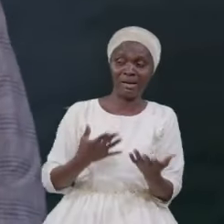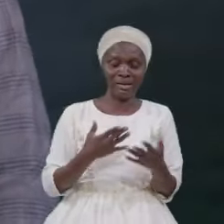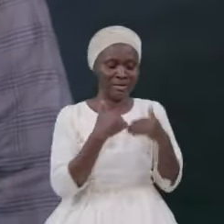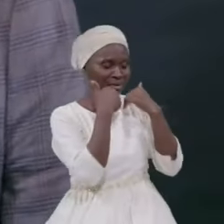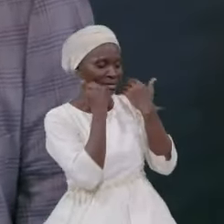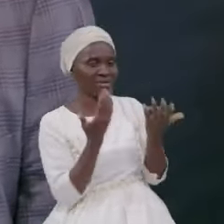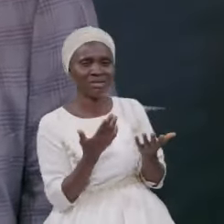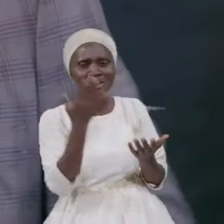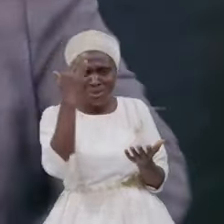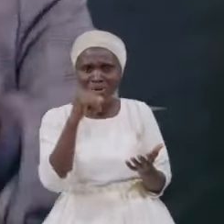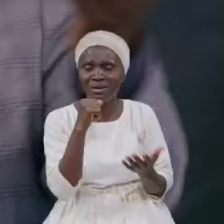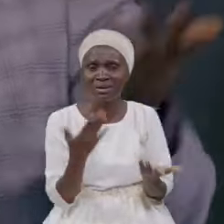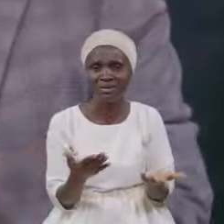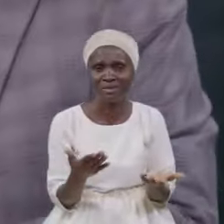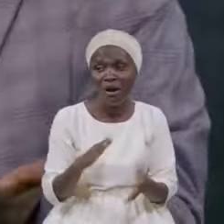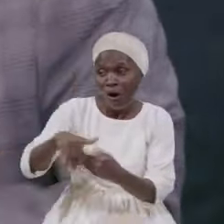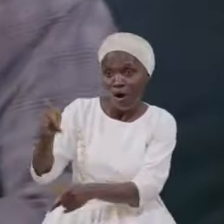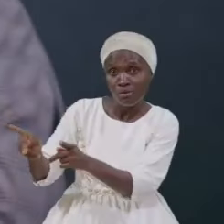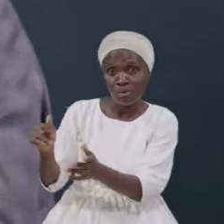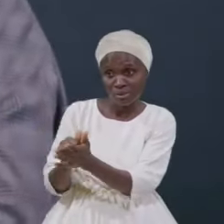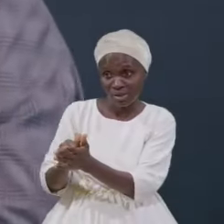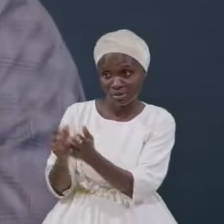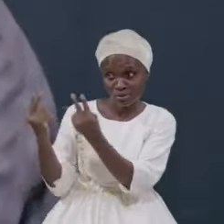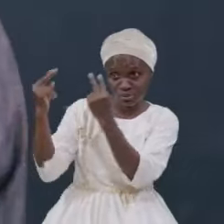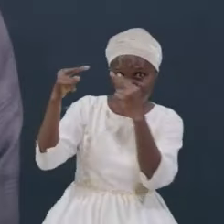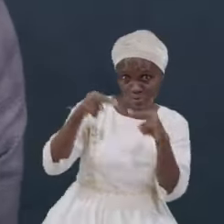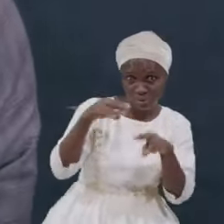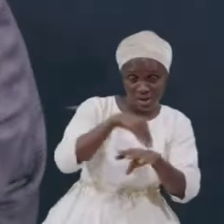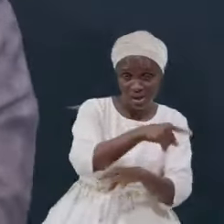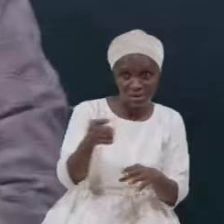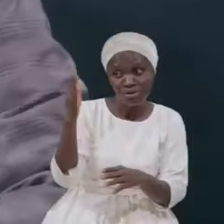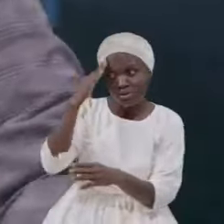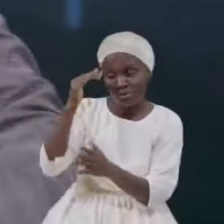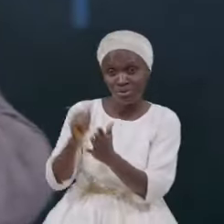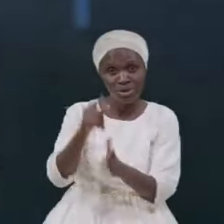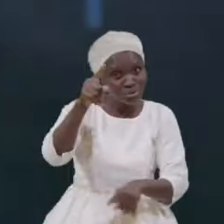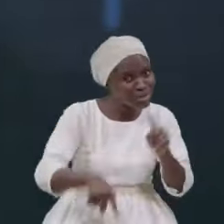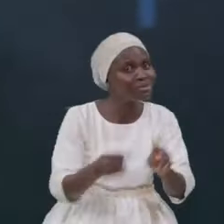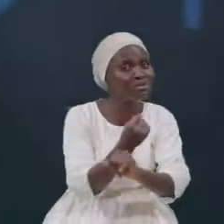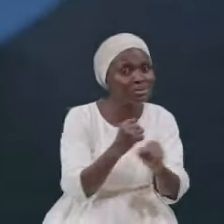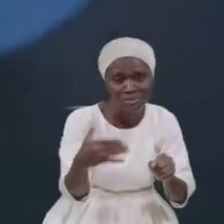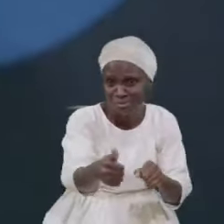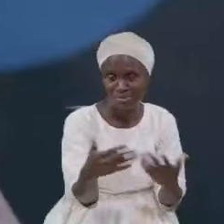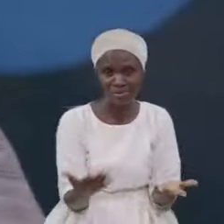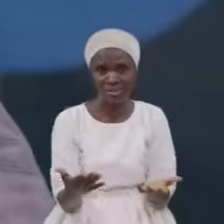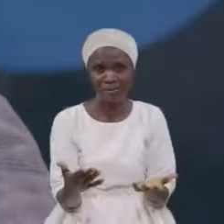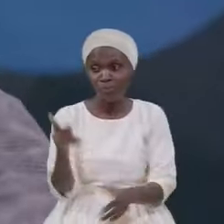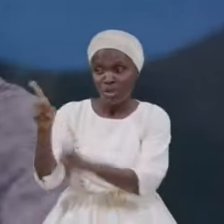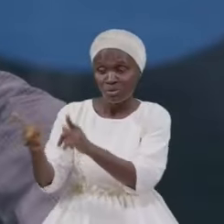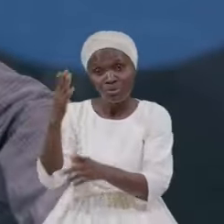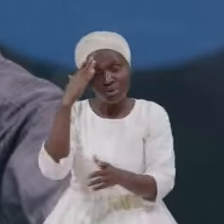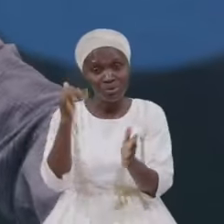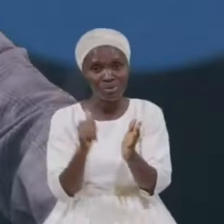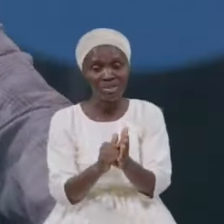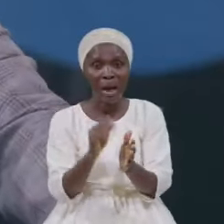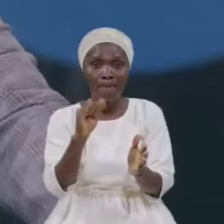save yourself. All the people that look at you, they know by the good works of your hand shall no man